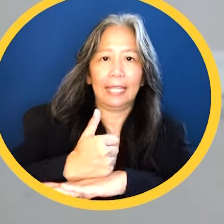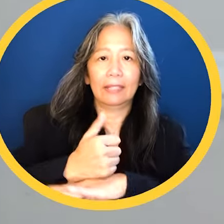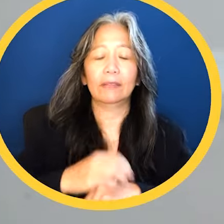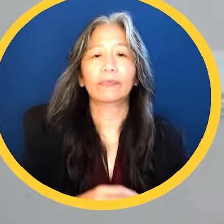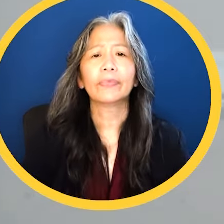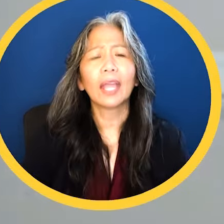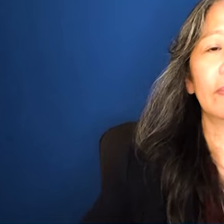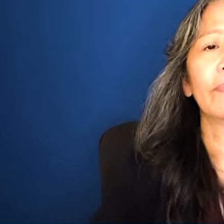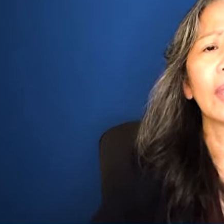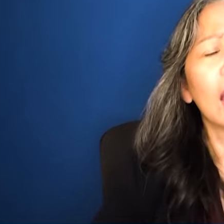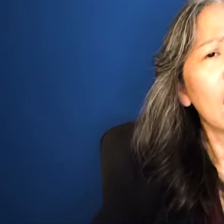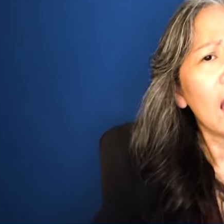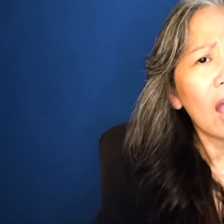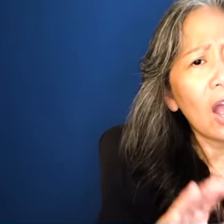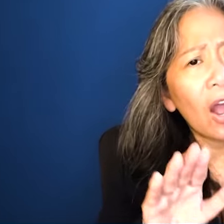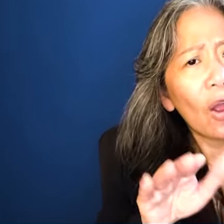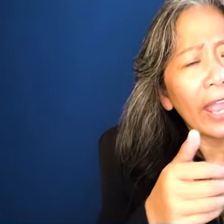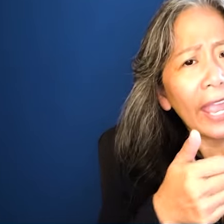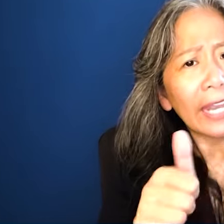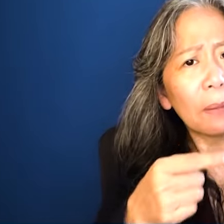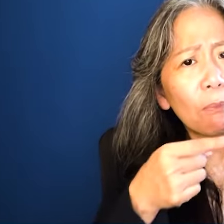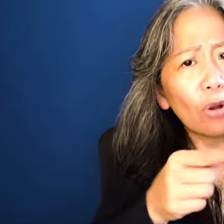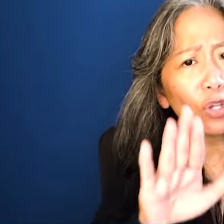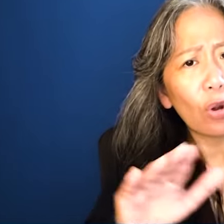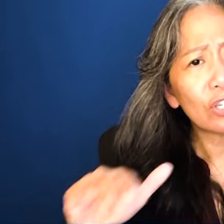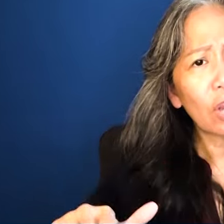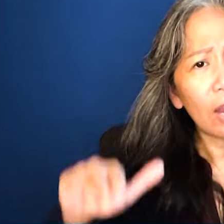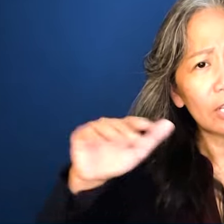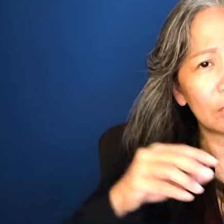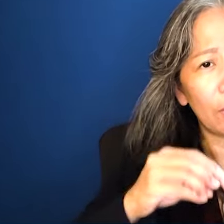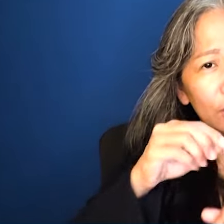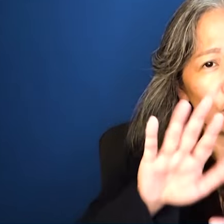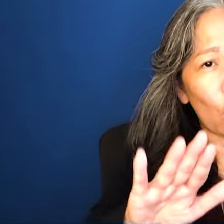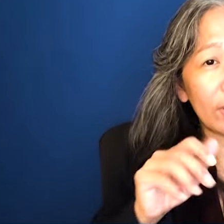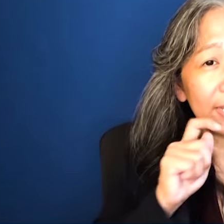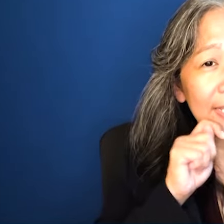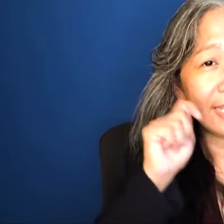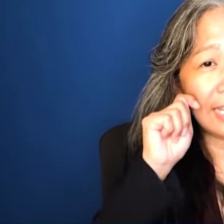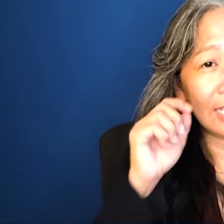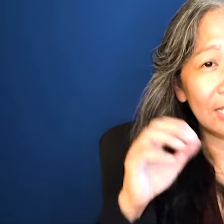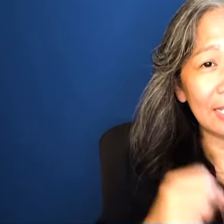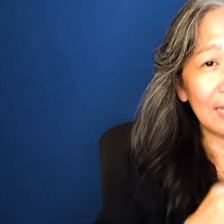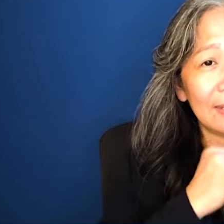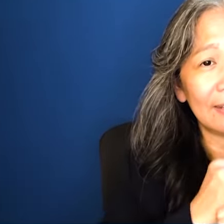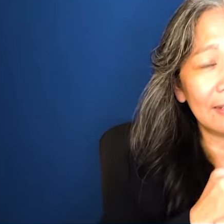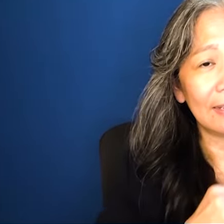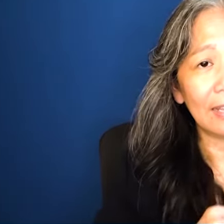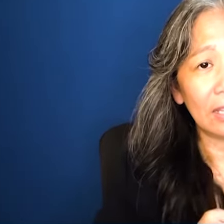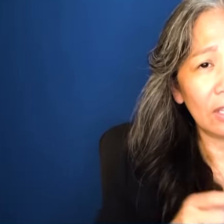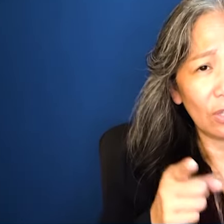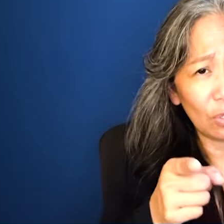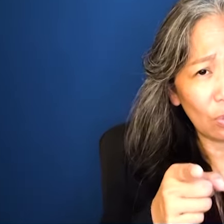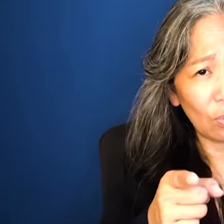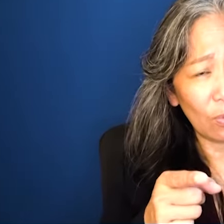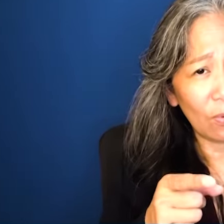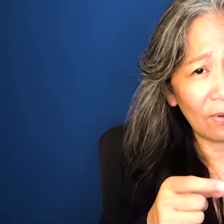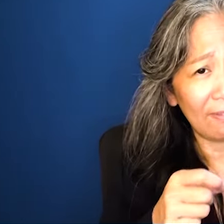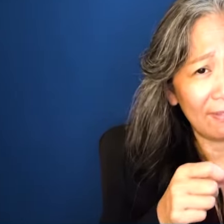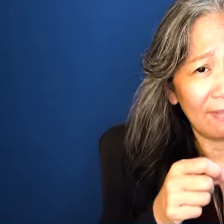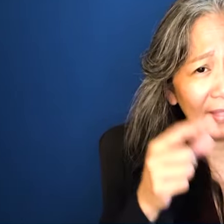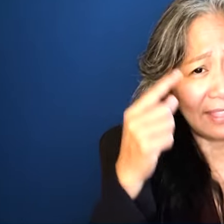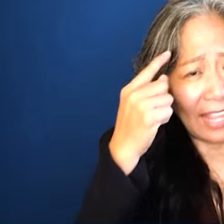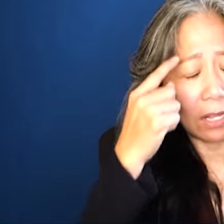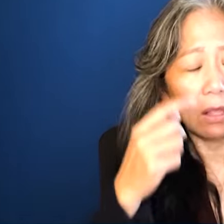that mindset. At any point in your childhood, especially I would think in your teenage years, did you